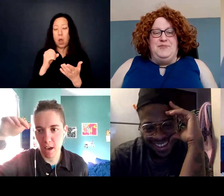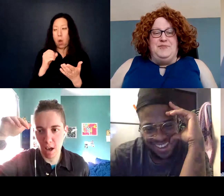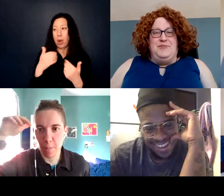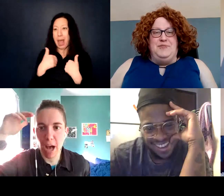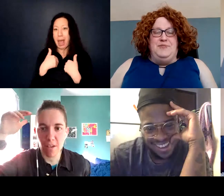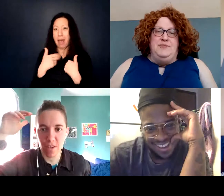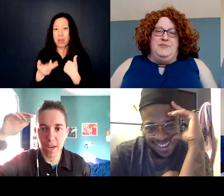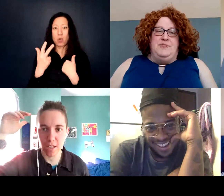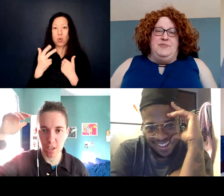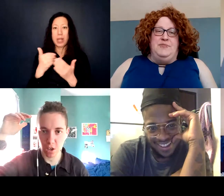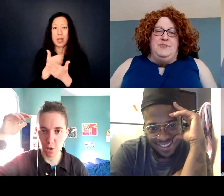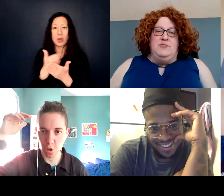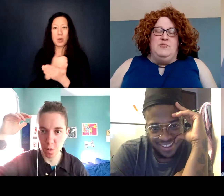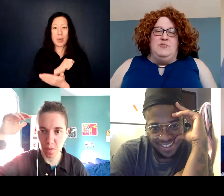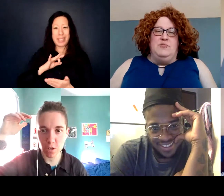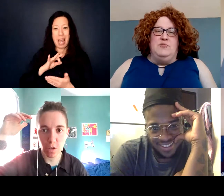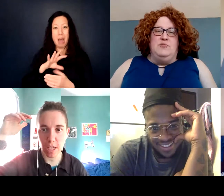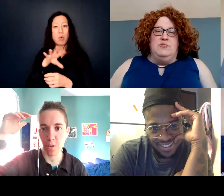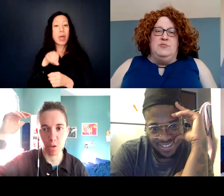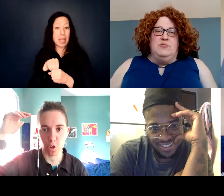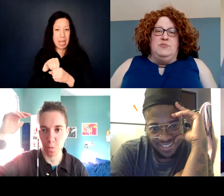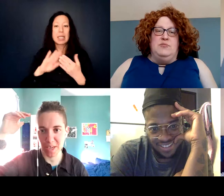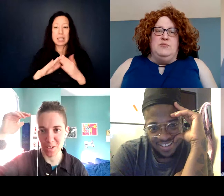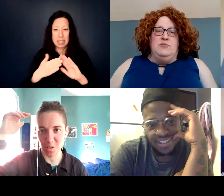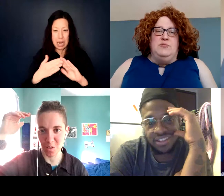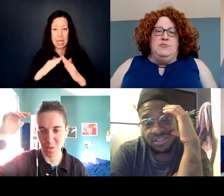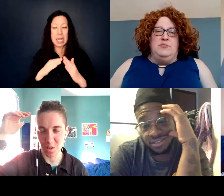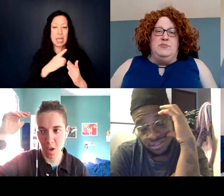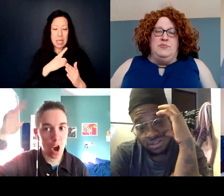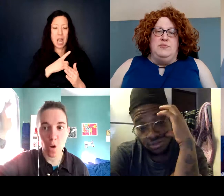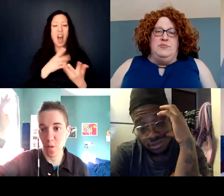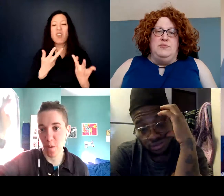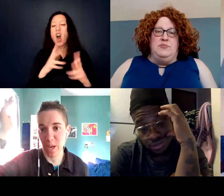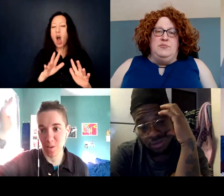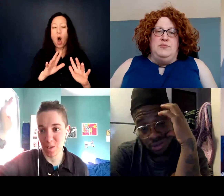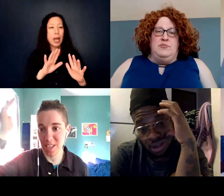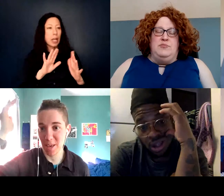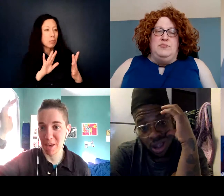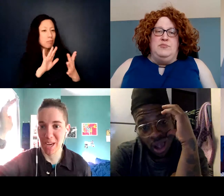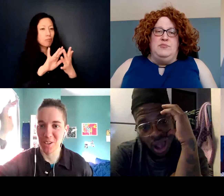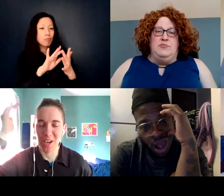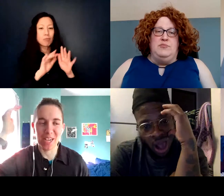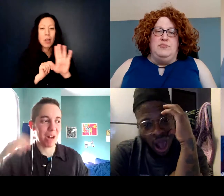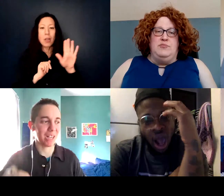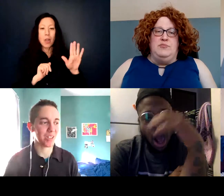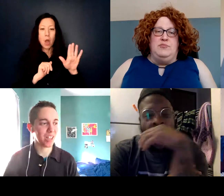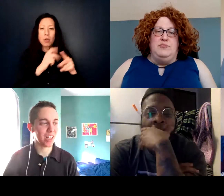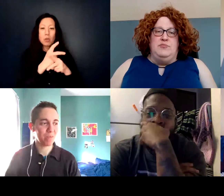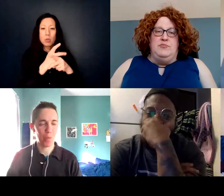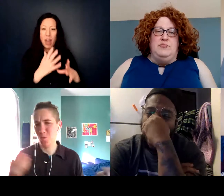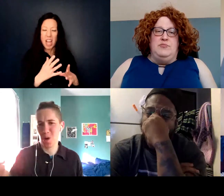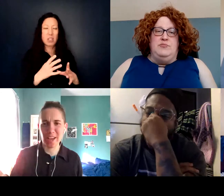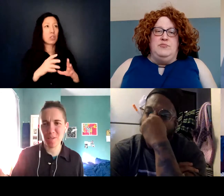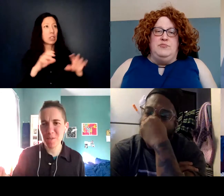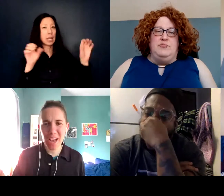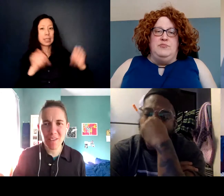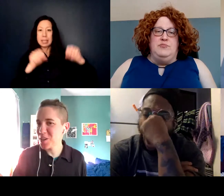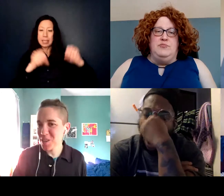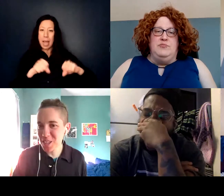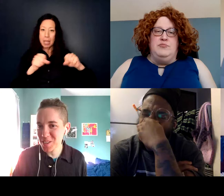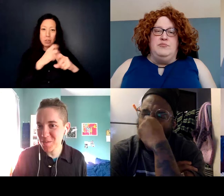staff at the city. I've connected to their supervisors, and their supervisors are very interested in them getting trained, and we're actually like,